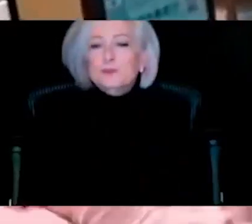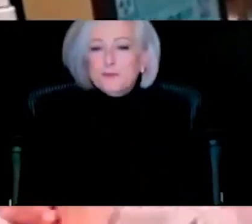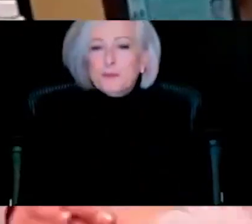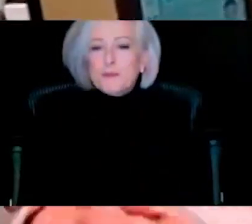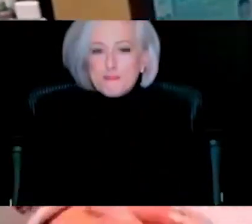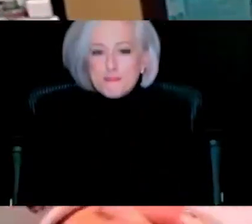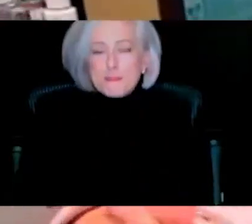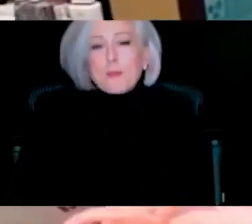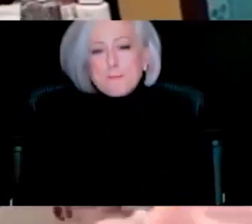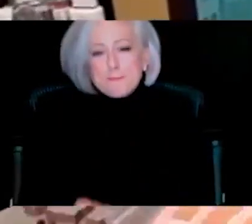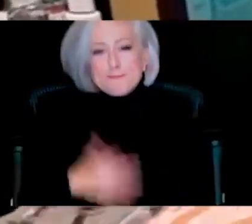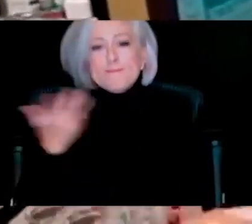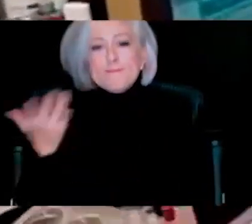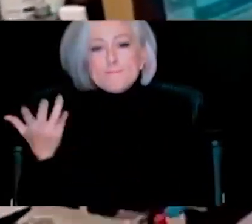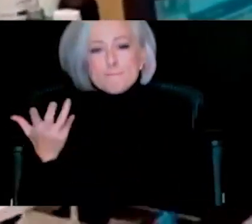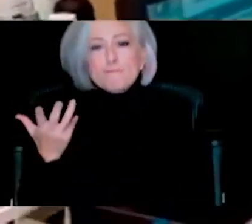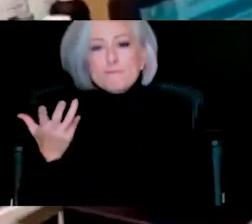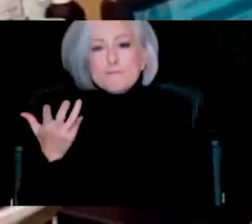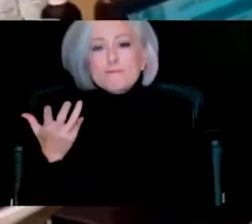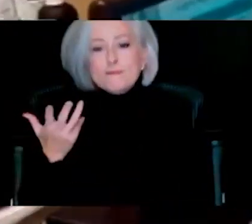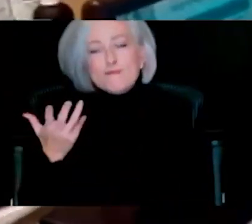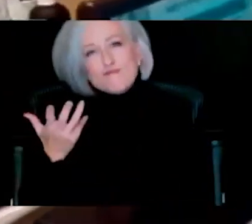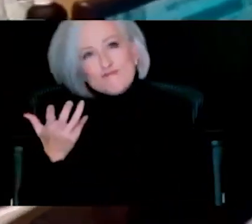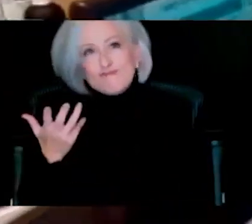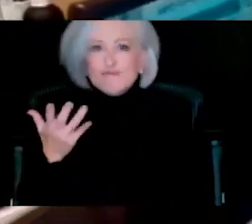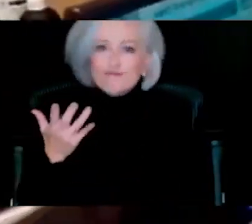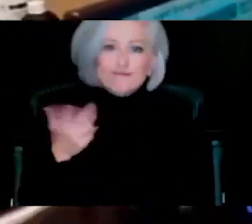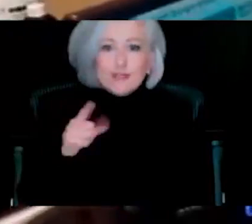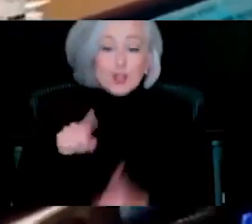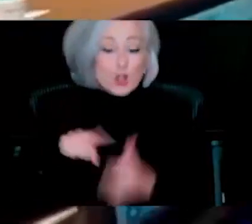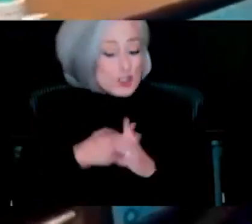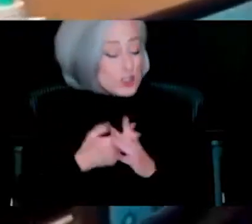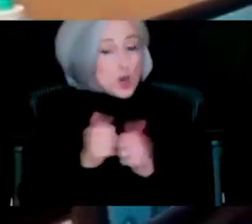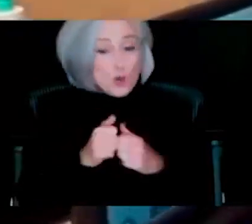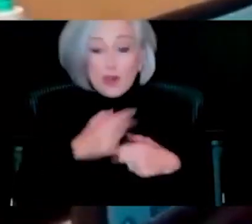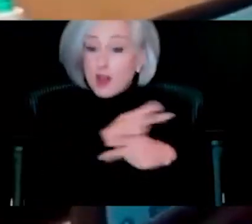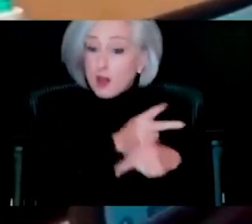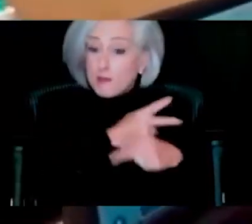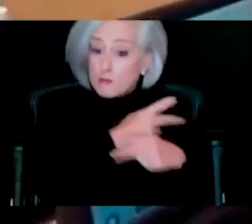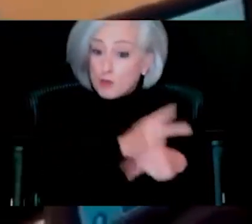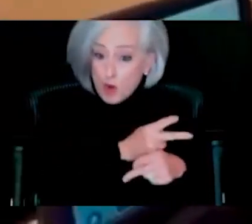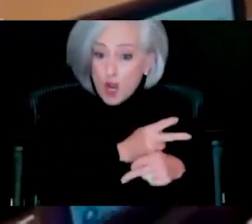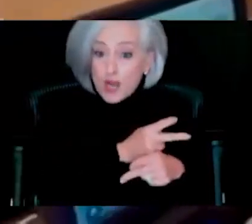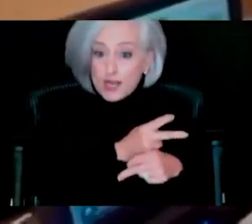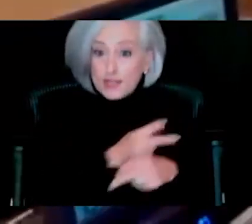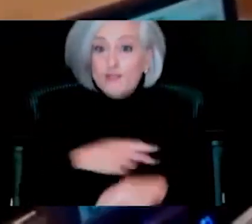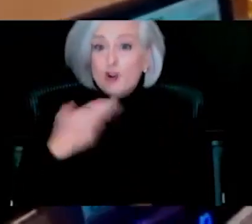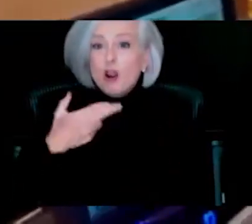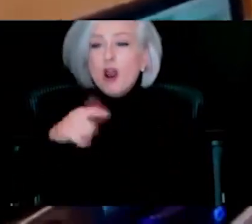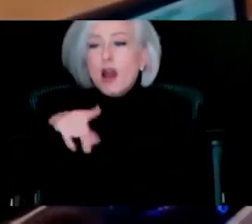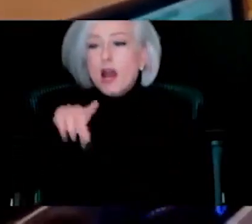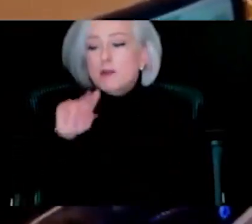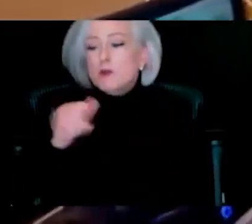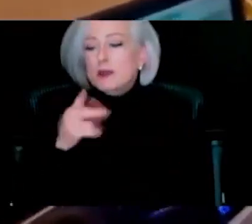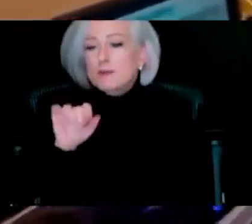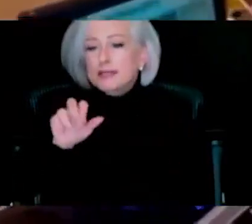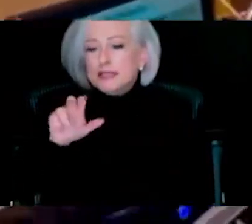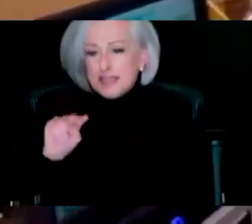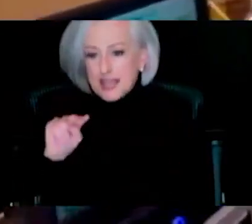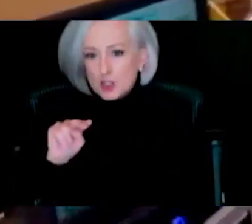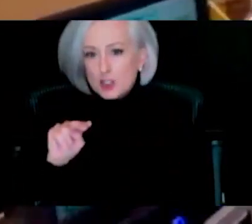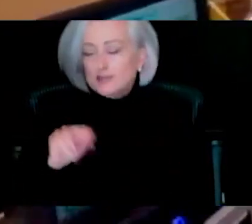That can kind of go. You can start with products. A good hydroquinone, which is a prescription. Again, the